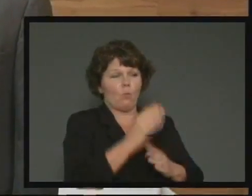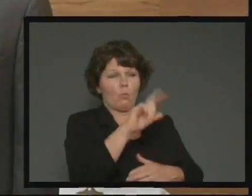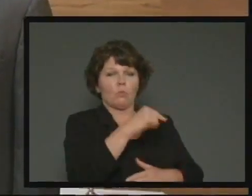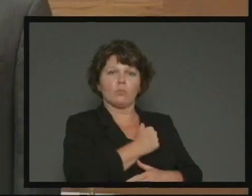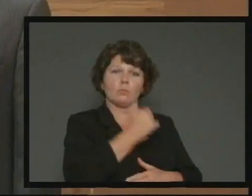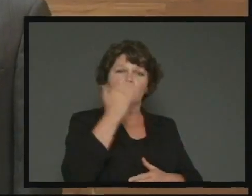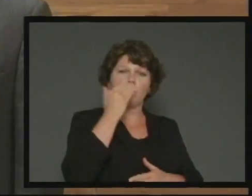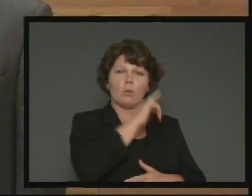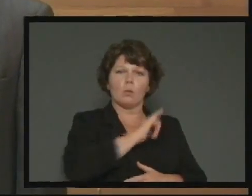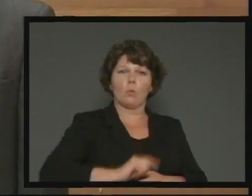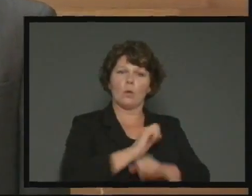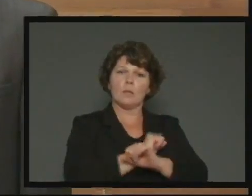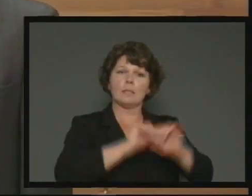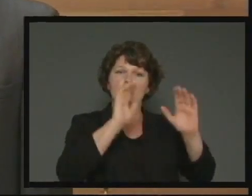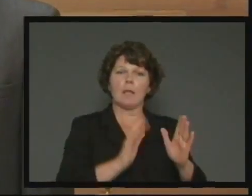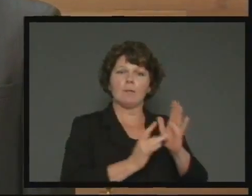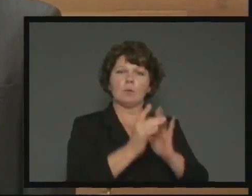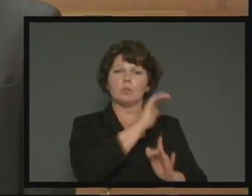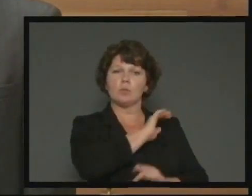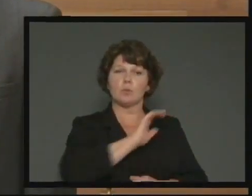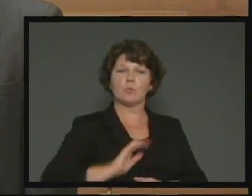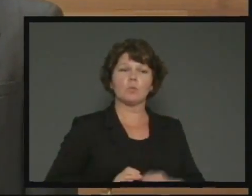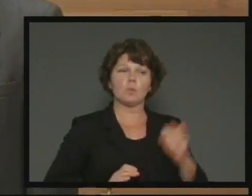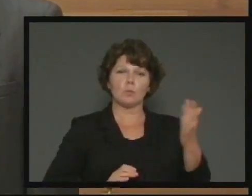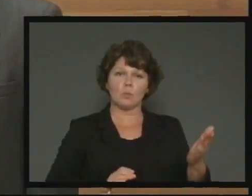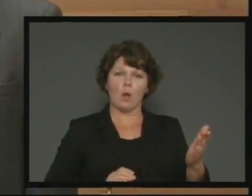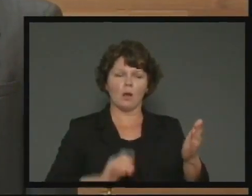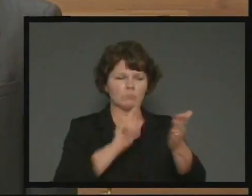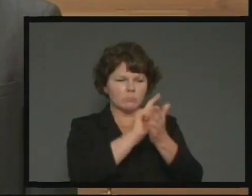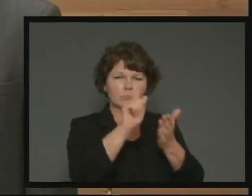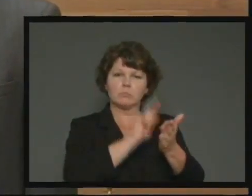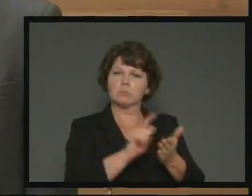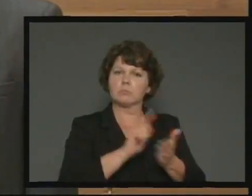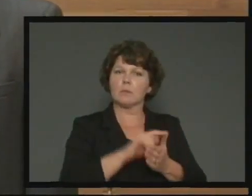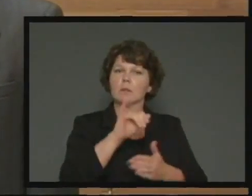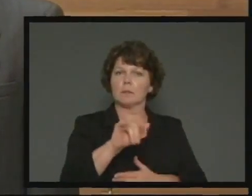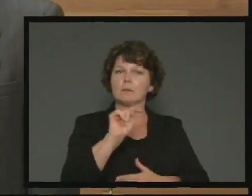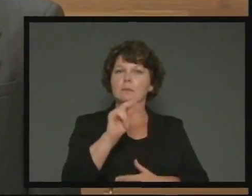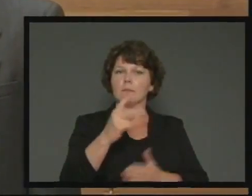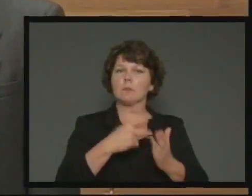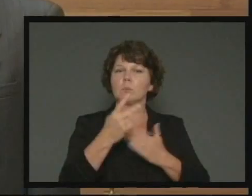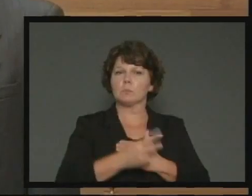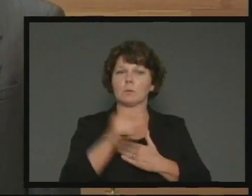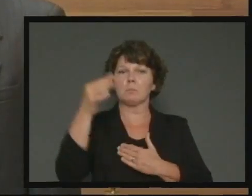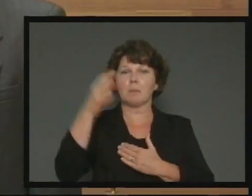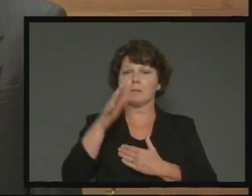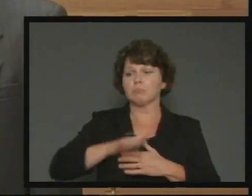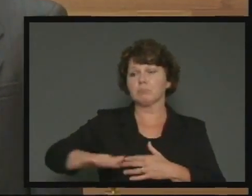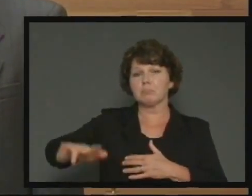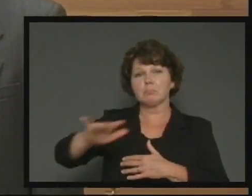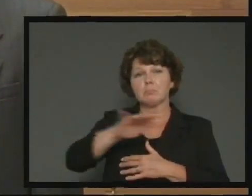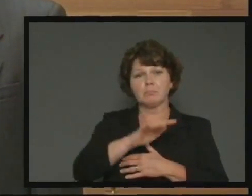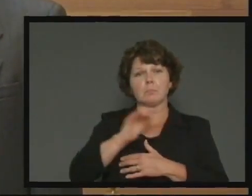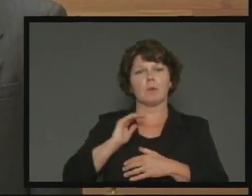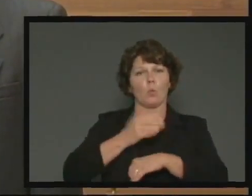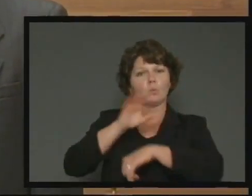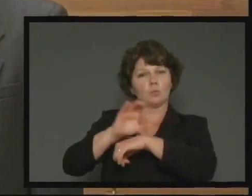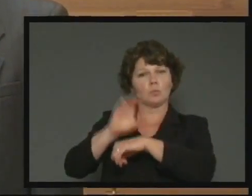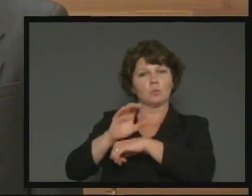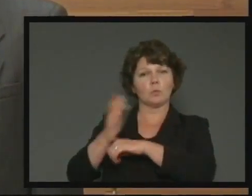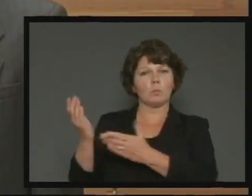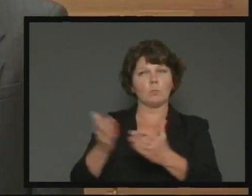into temptation, but deliver us from evil. For thine is the kingdom and the power and the glory forever and